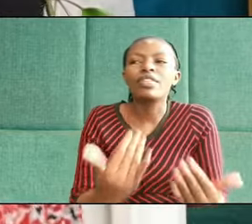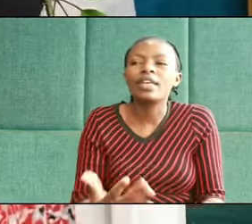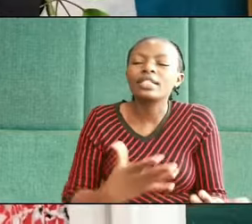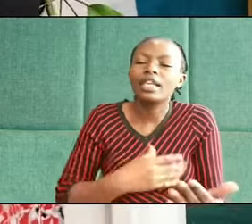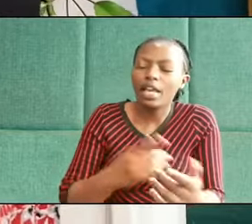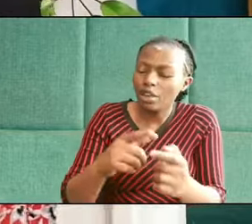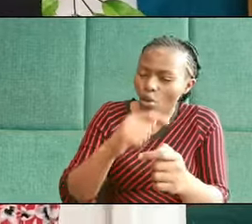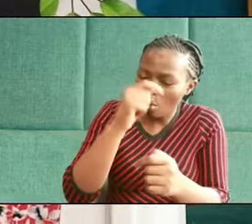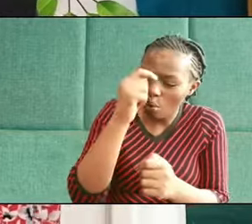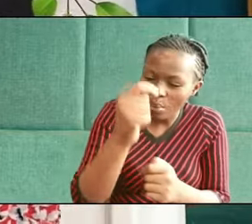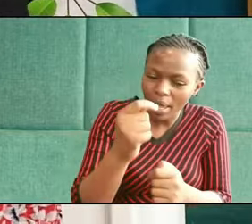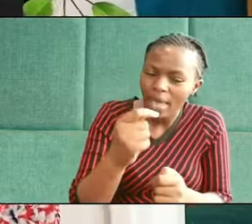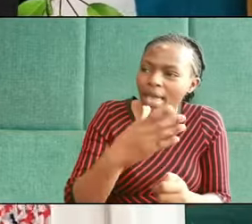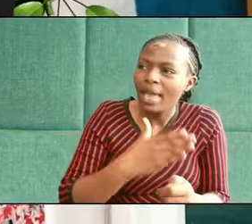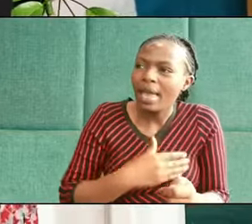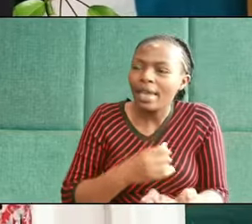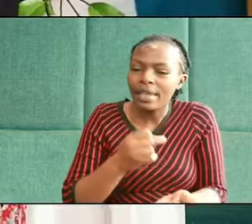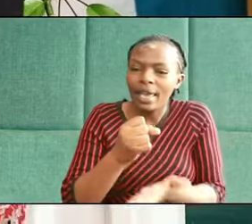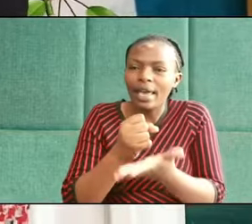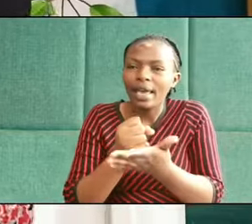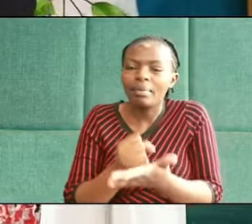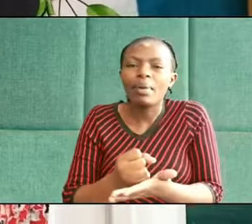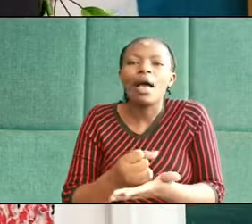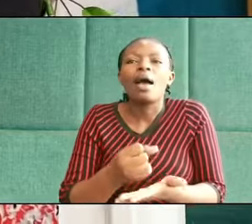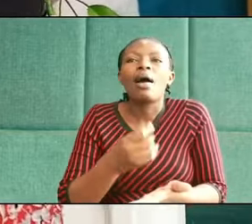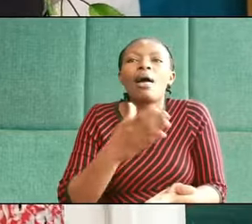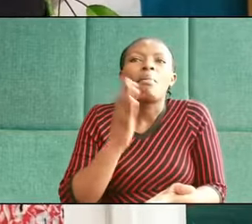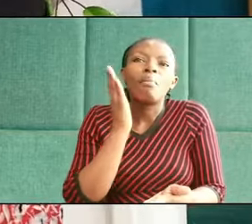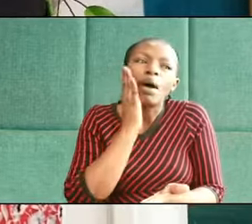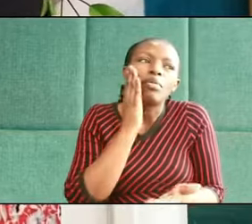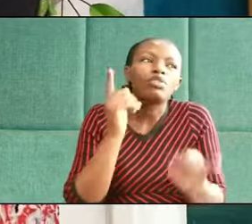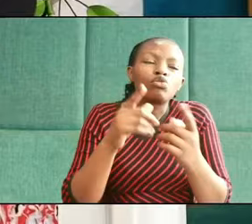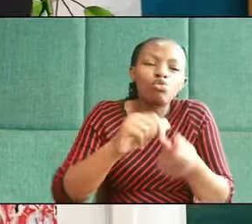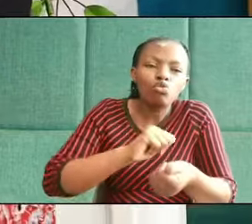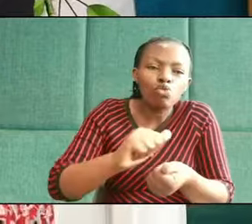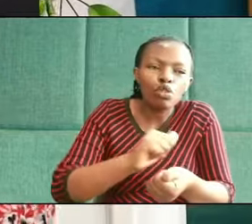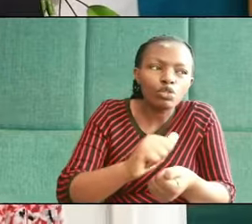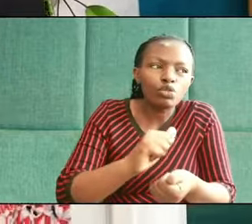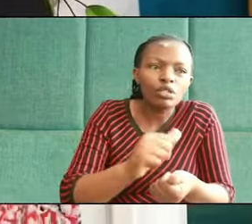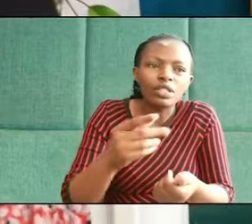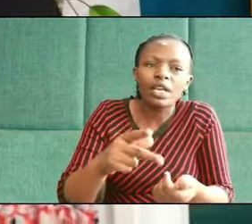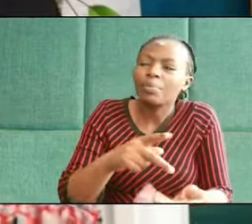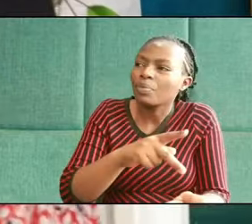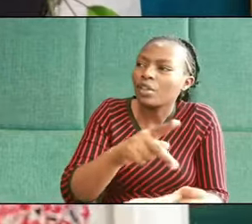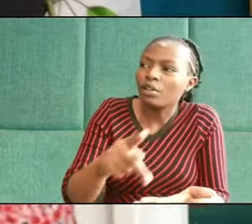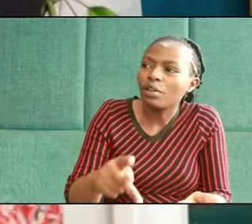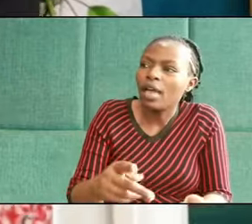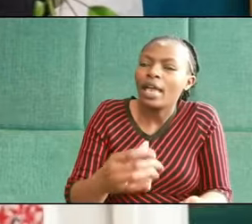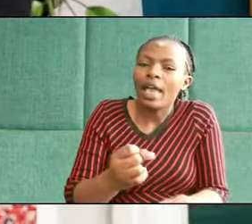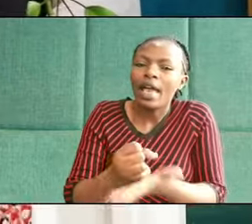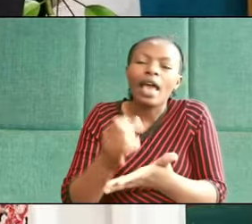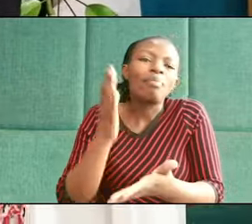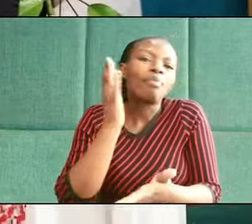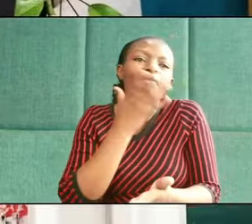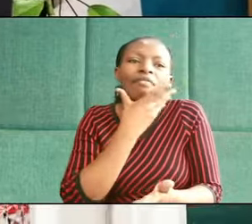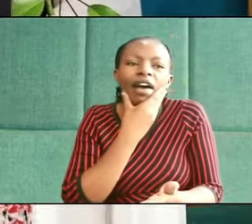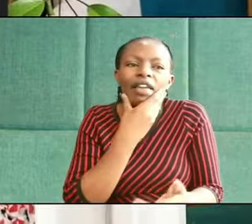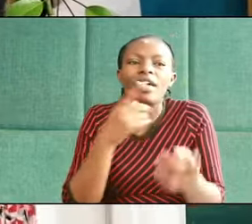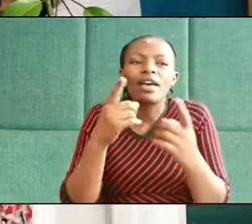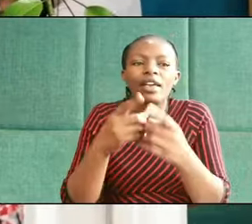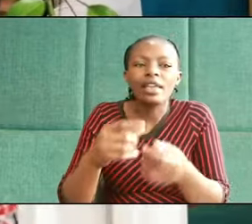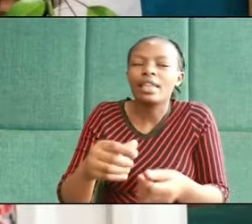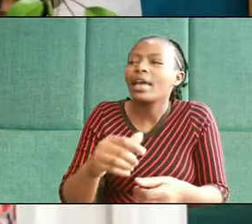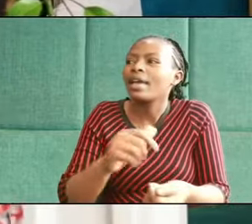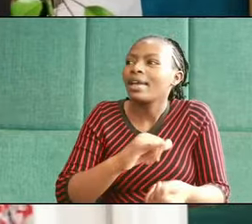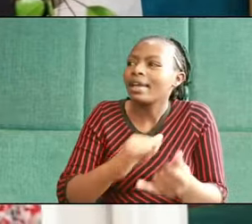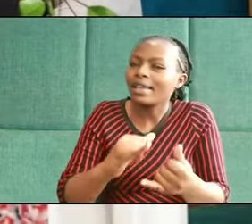obey and you help mommy to wash utensils or you help daddy to wipe his shoes or you sweep the